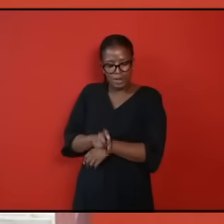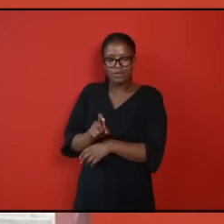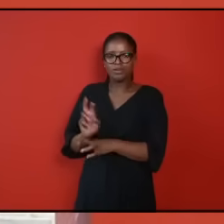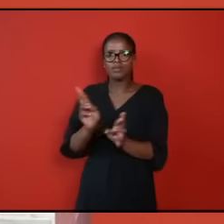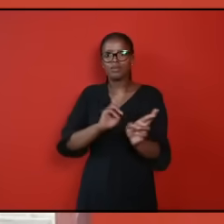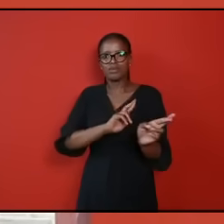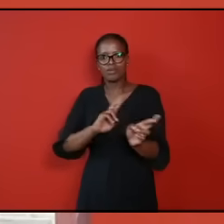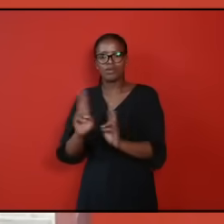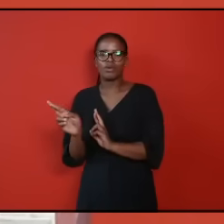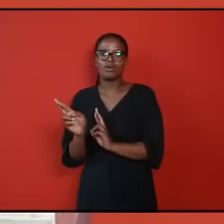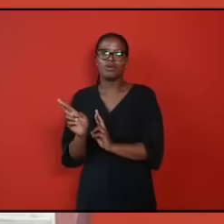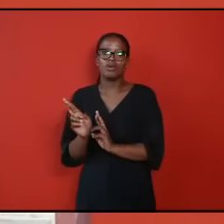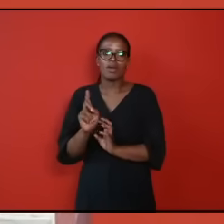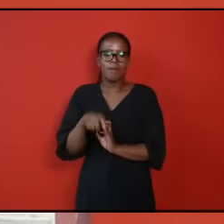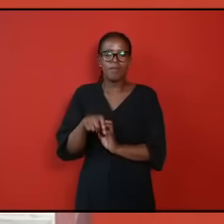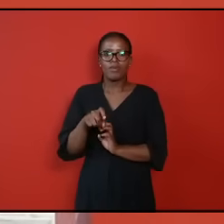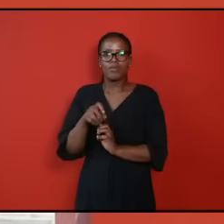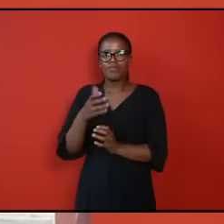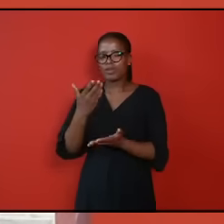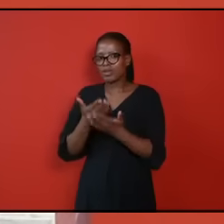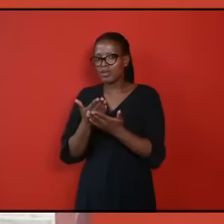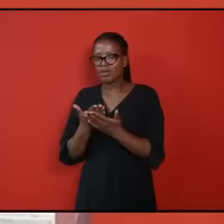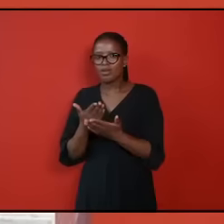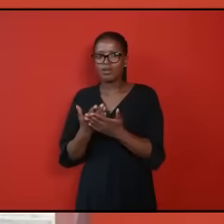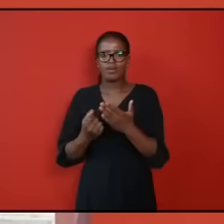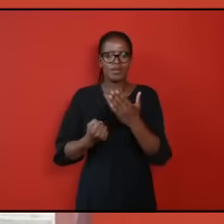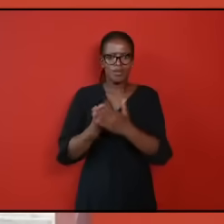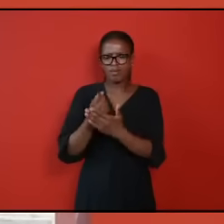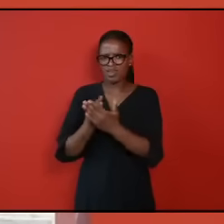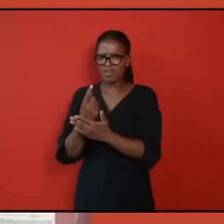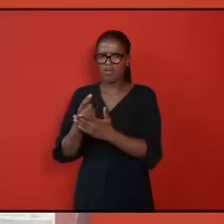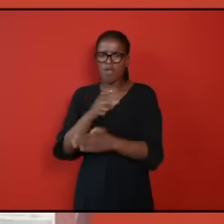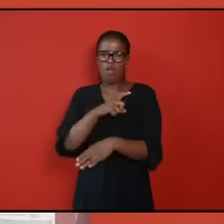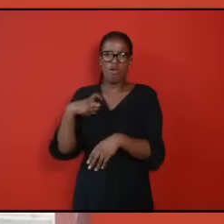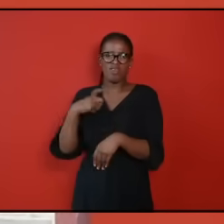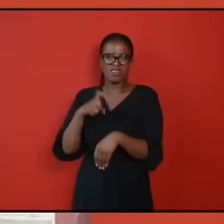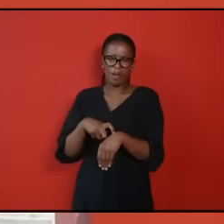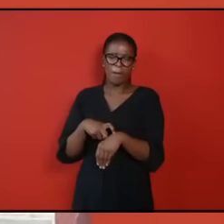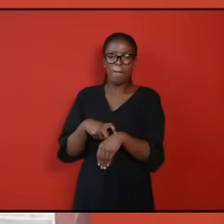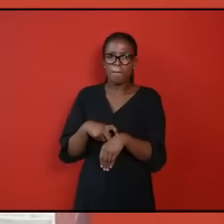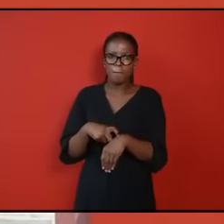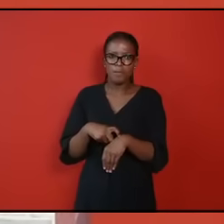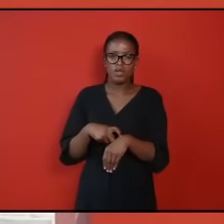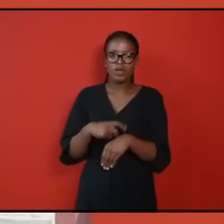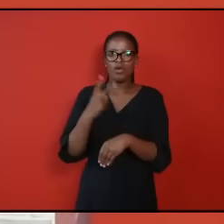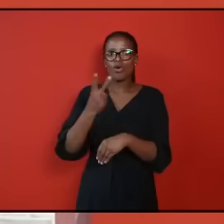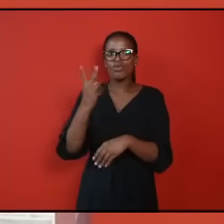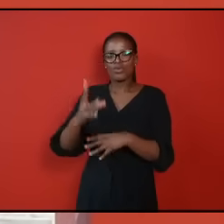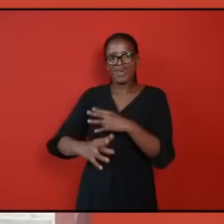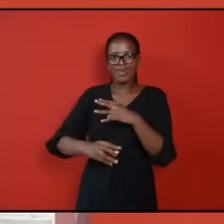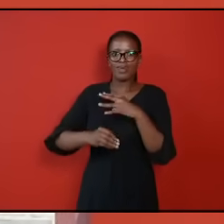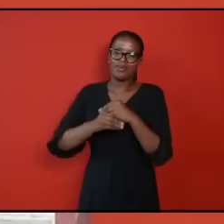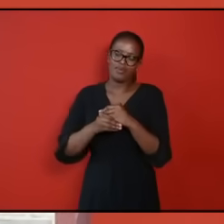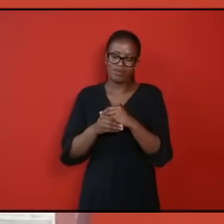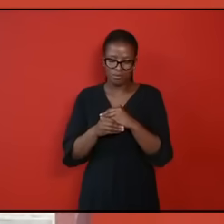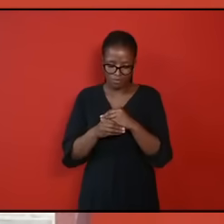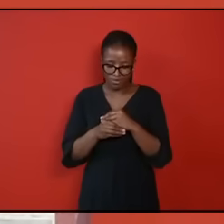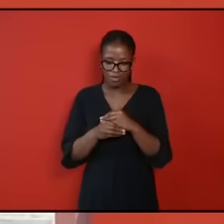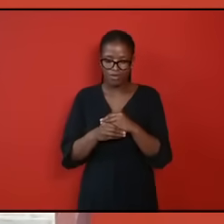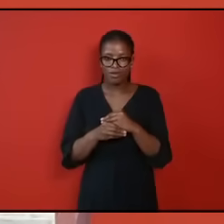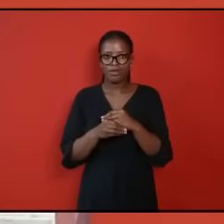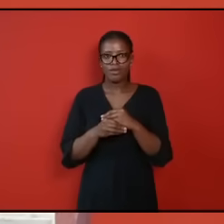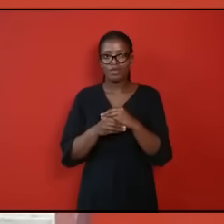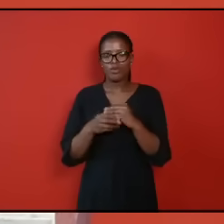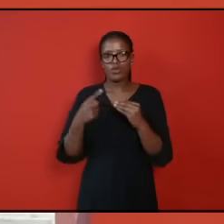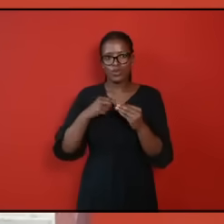looks like fragmentation is going to happen for a very long time, and we are going to be having